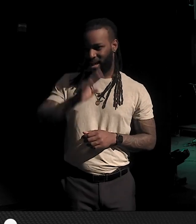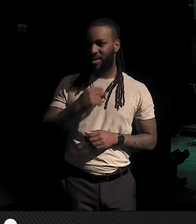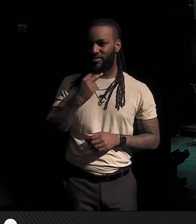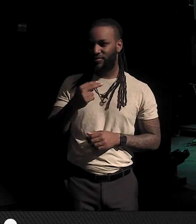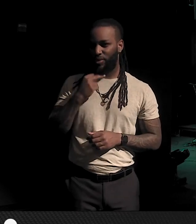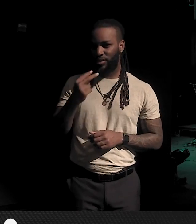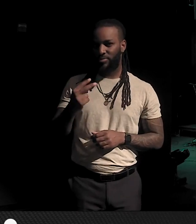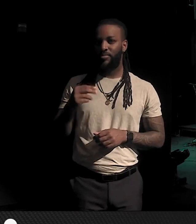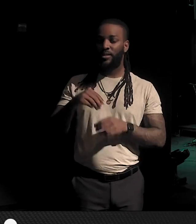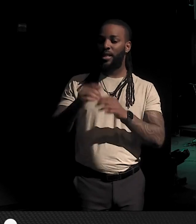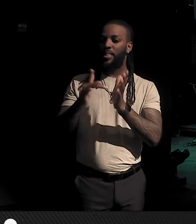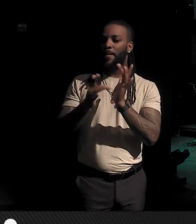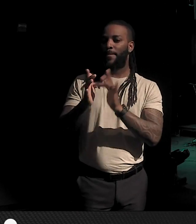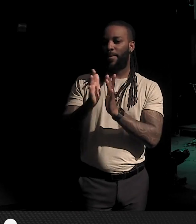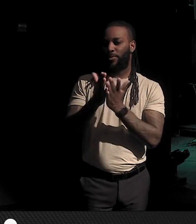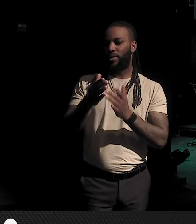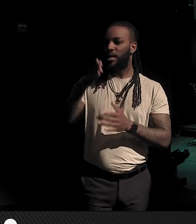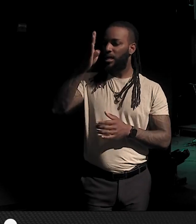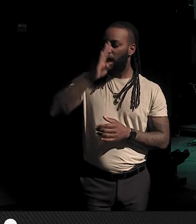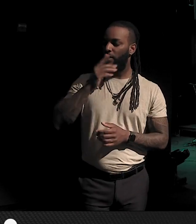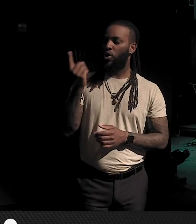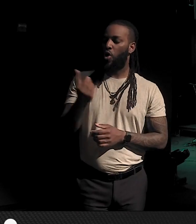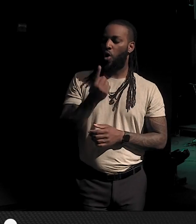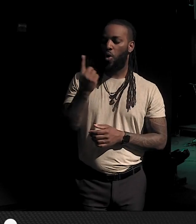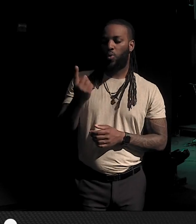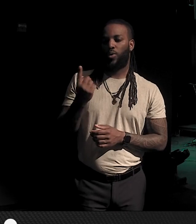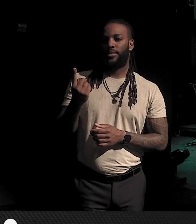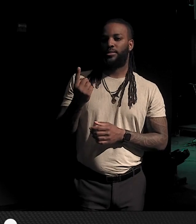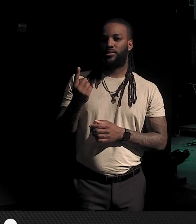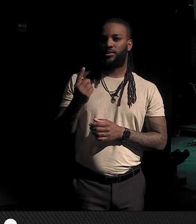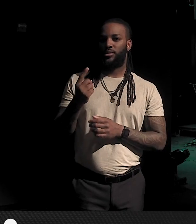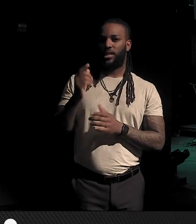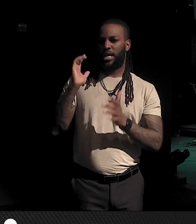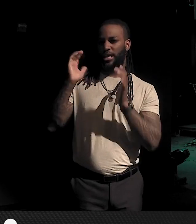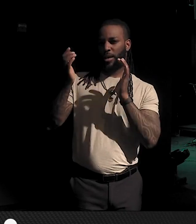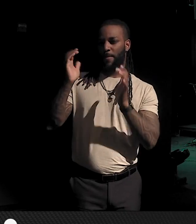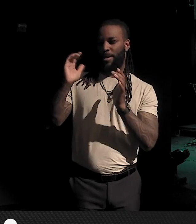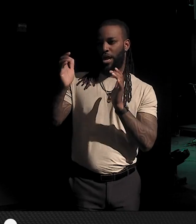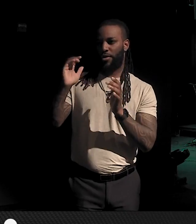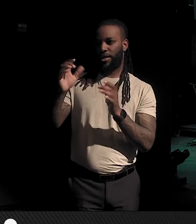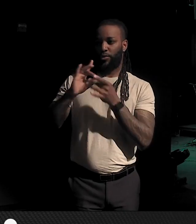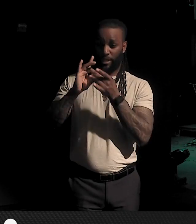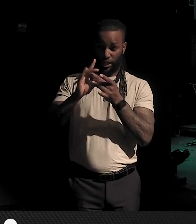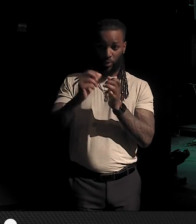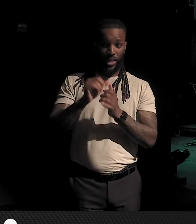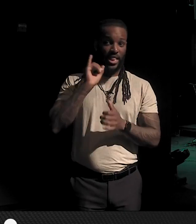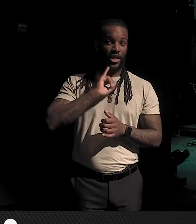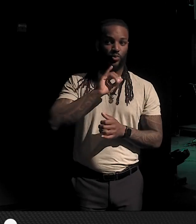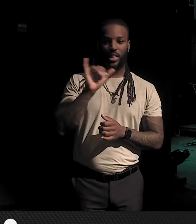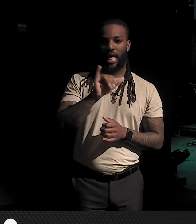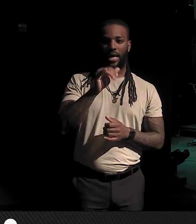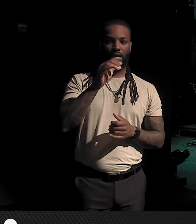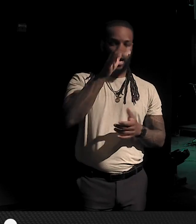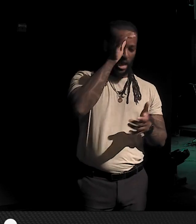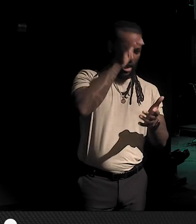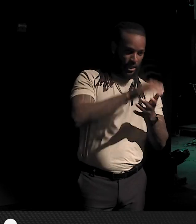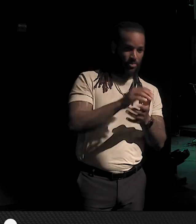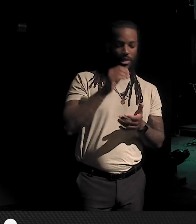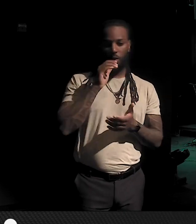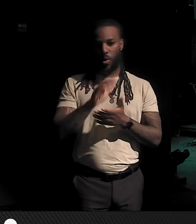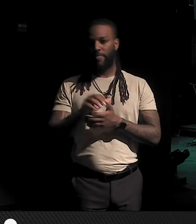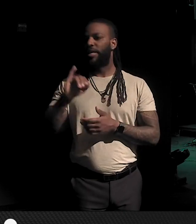Scripture, God is always likening his relationship to Israel like a husband and wife. He does it through the prophet Jeremiah in chapter